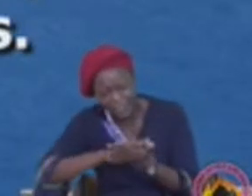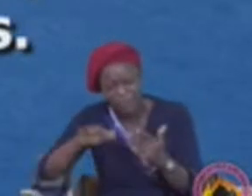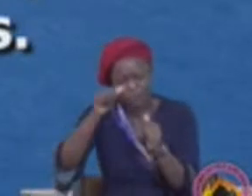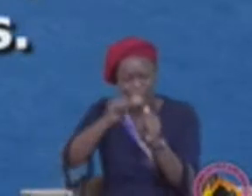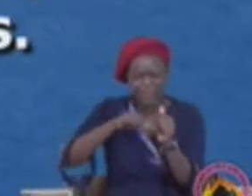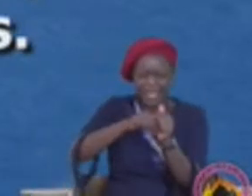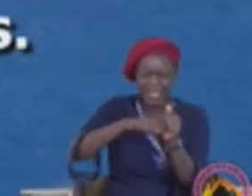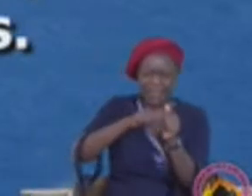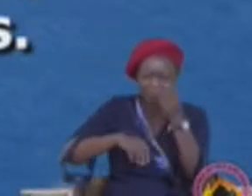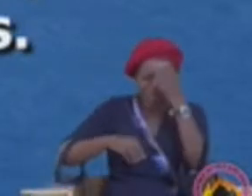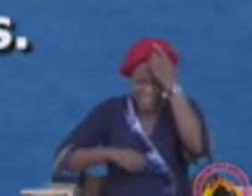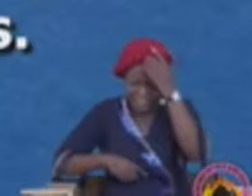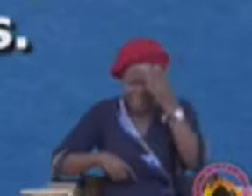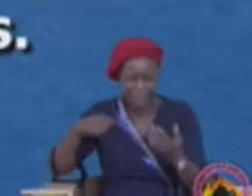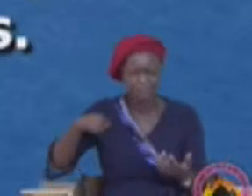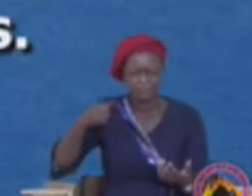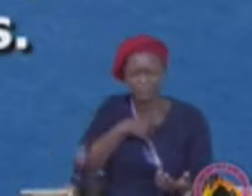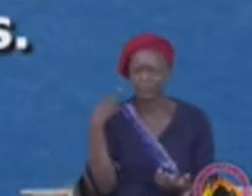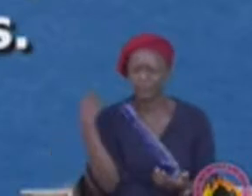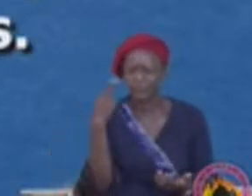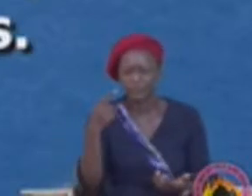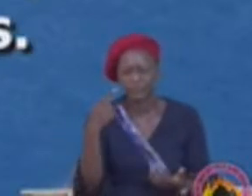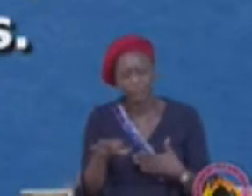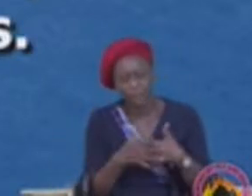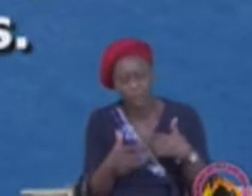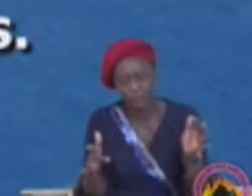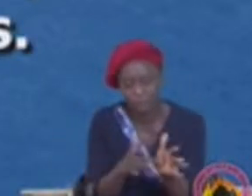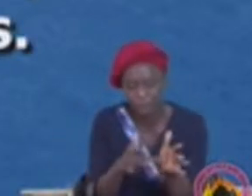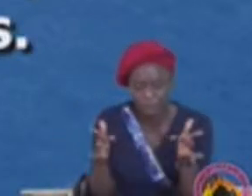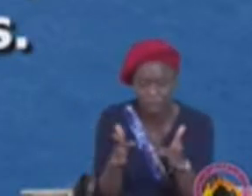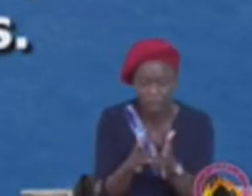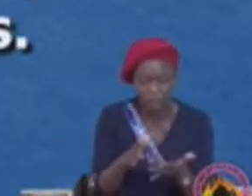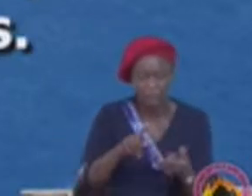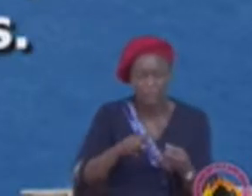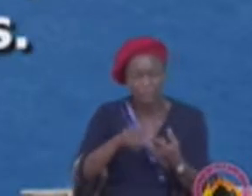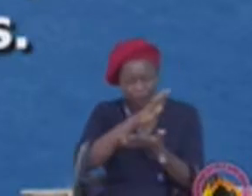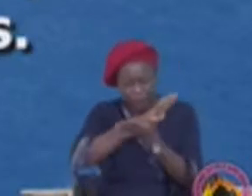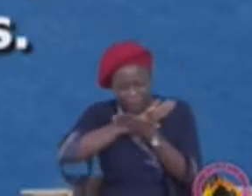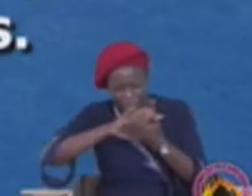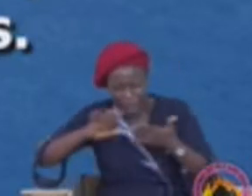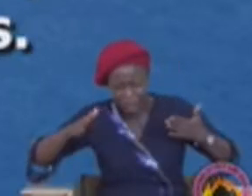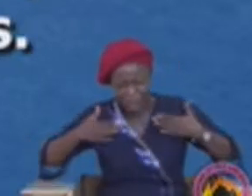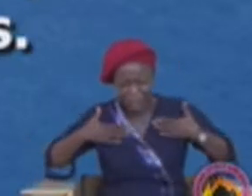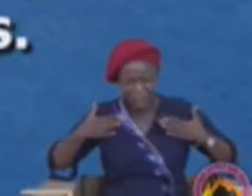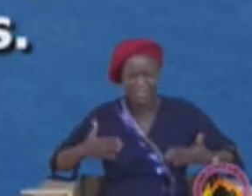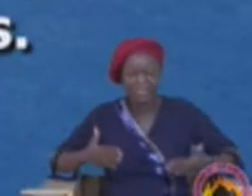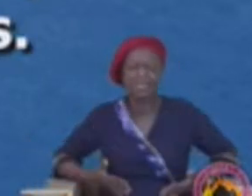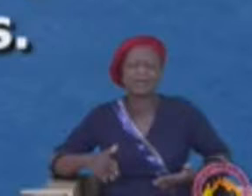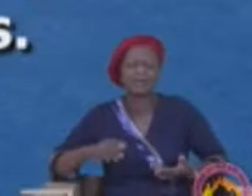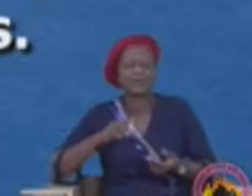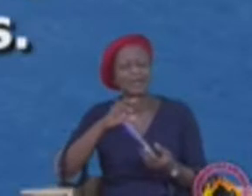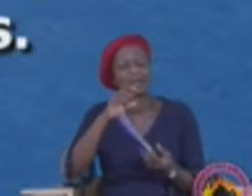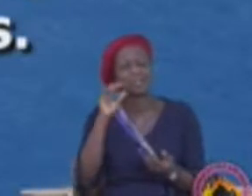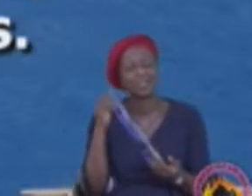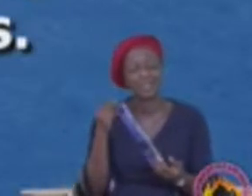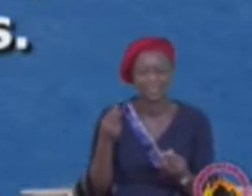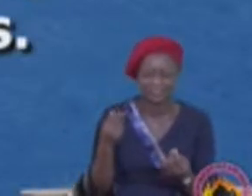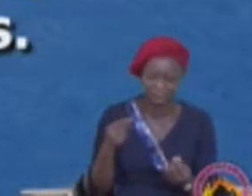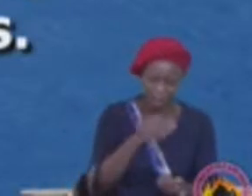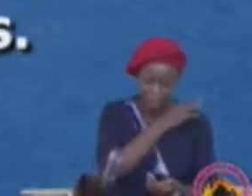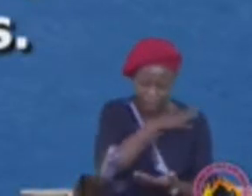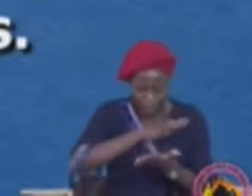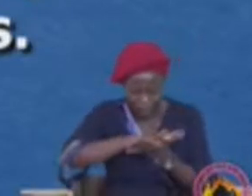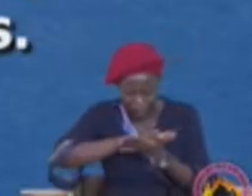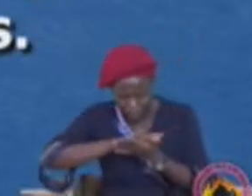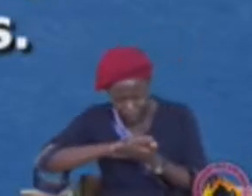name of Jesus, we use the blood of Jesus to sanitize our land and cleanse it from every covenant sponsor sickness and